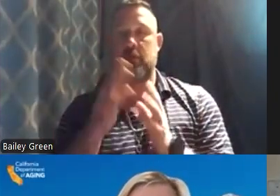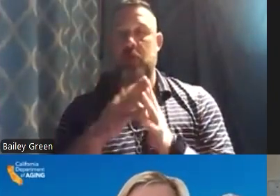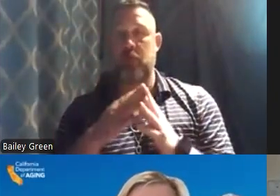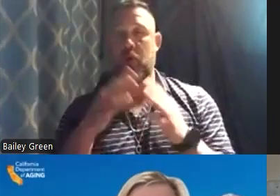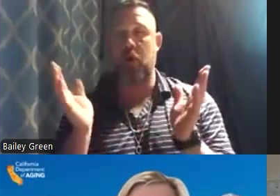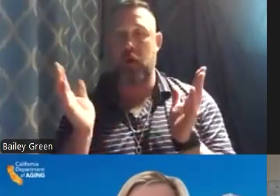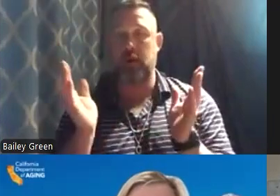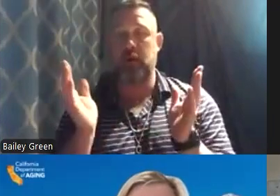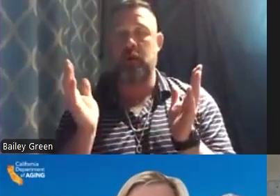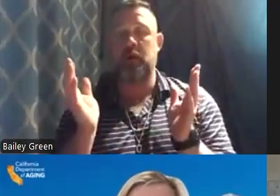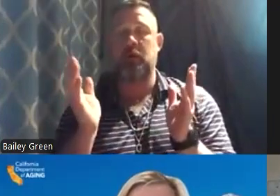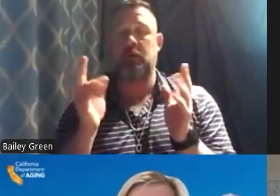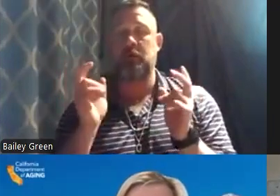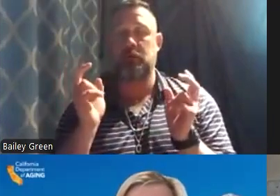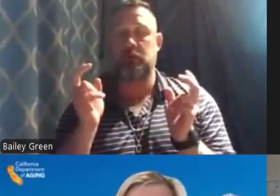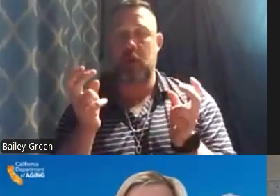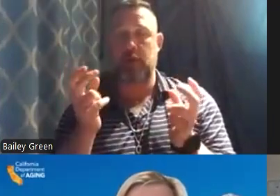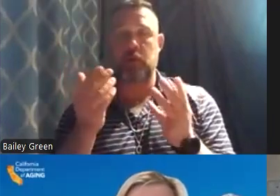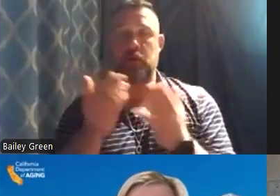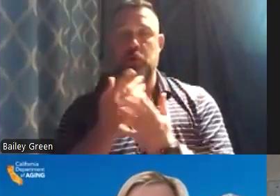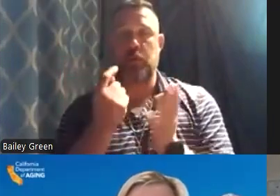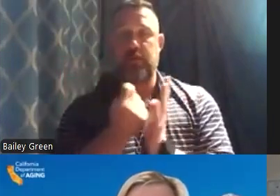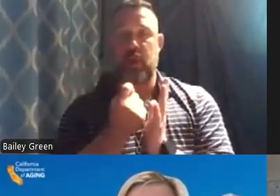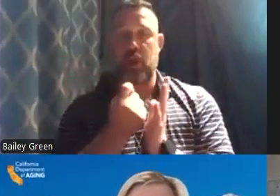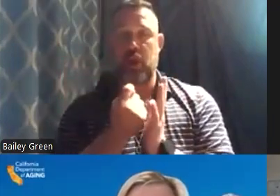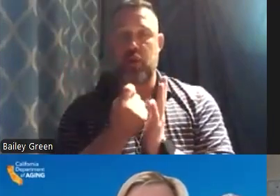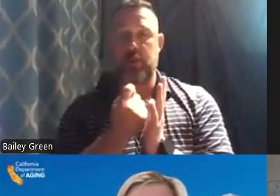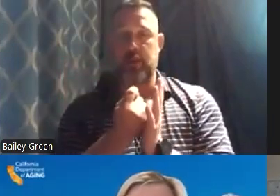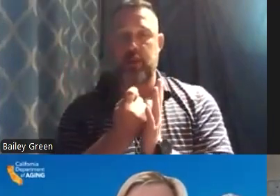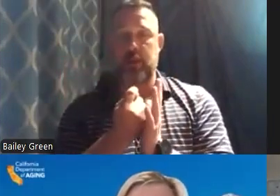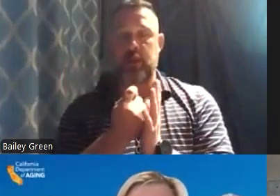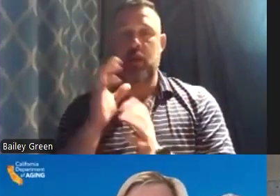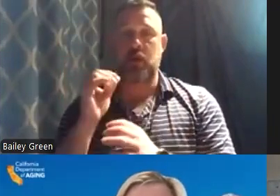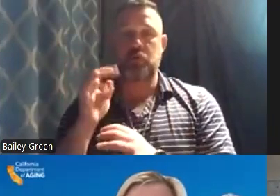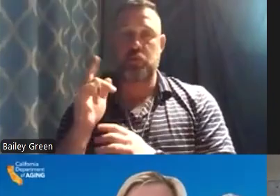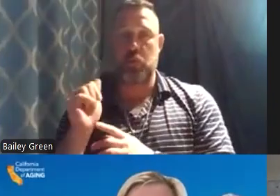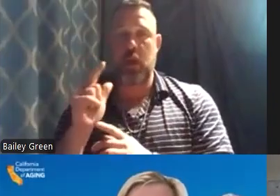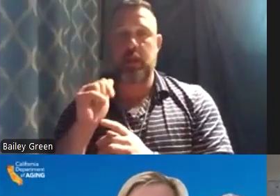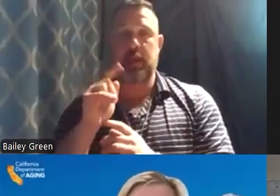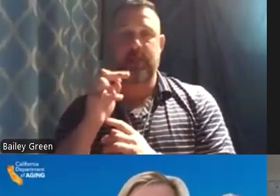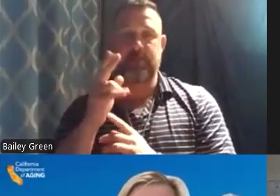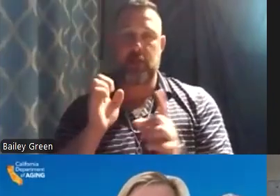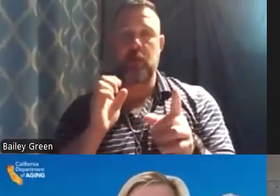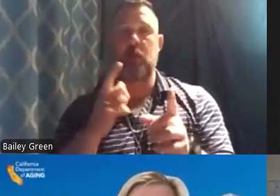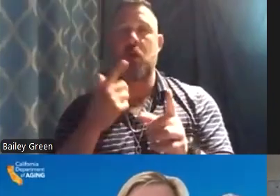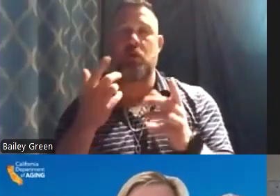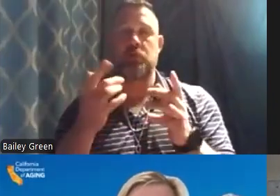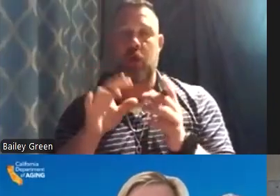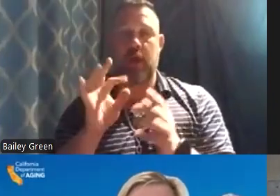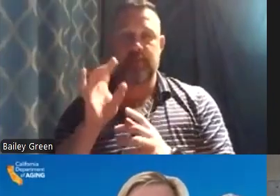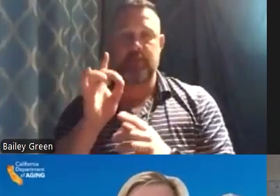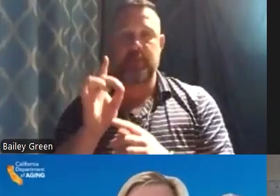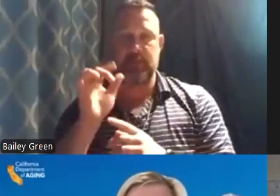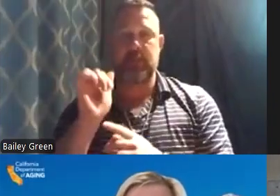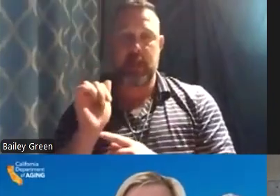speaking, on the topic of the new therapies, so Kinsula and Leqembi. As you know, those are